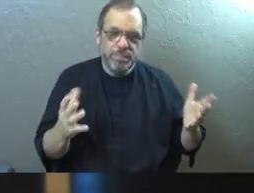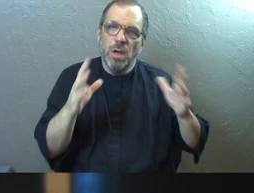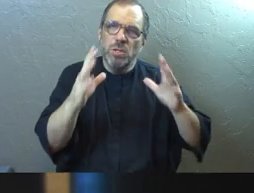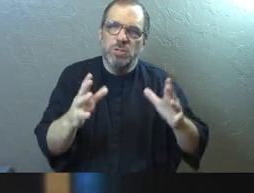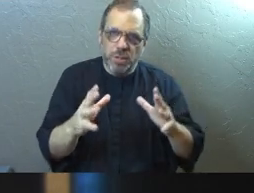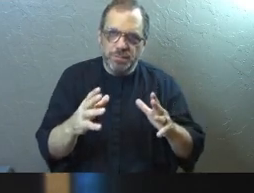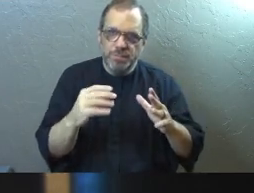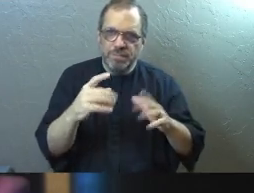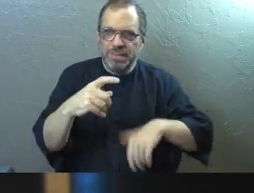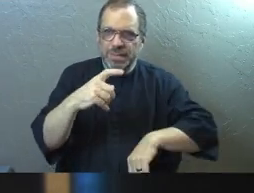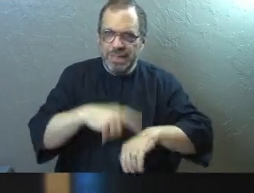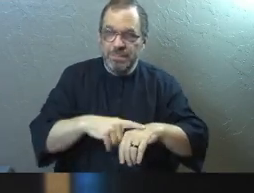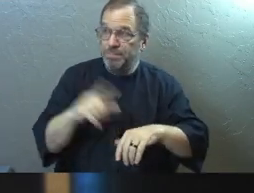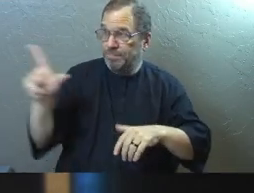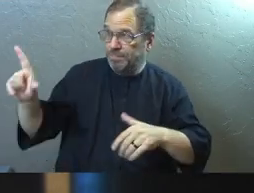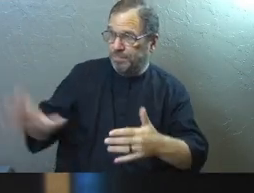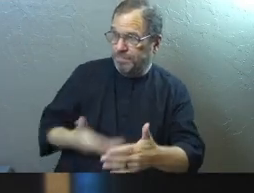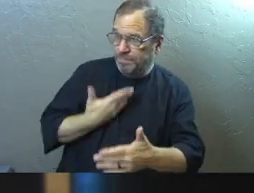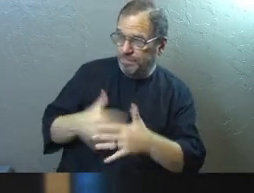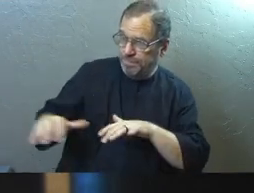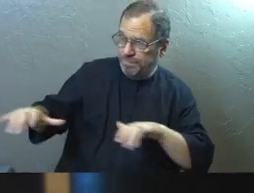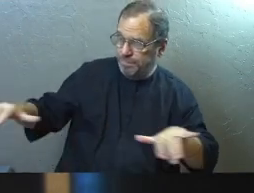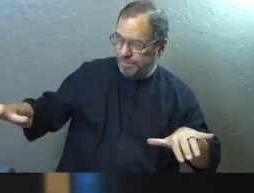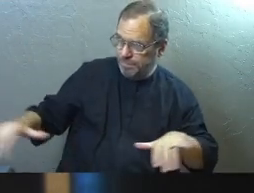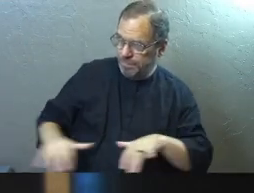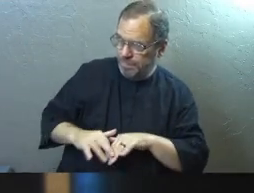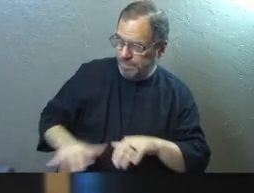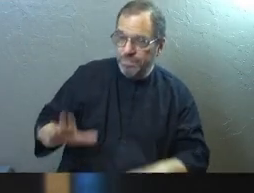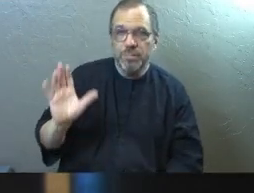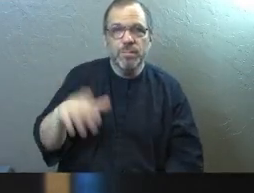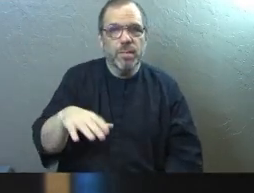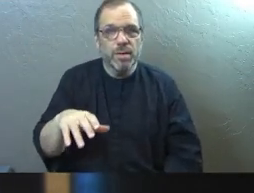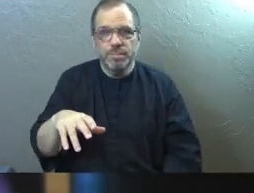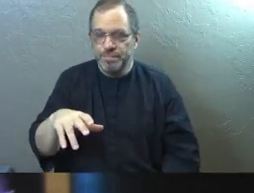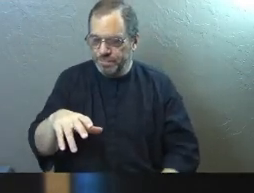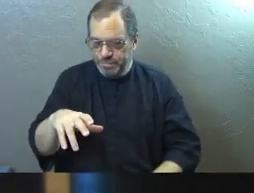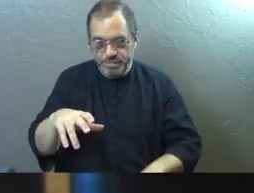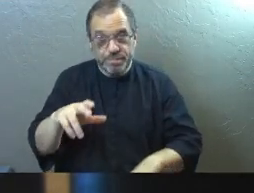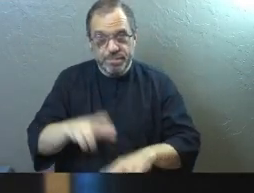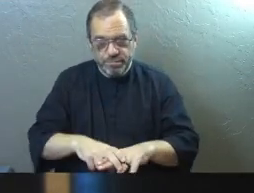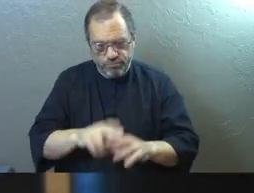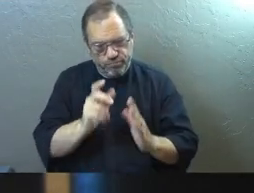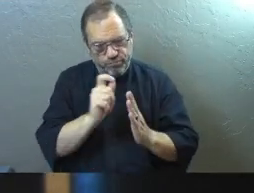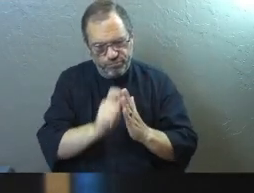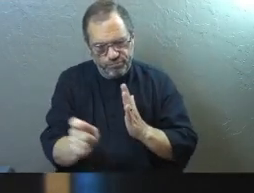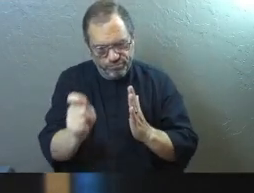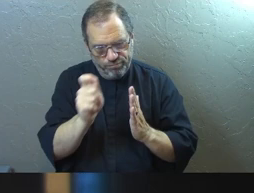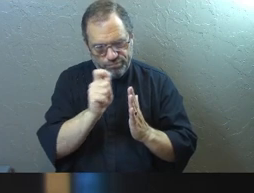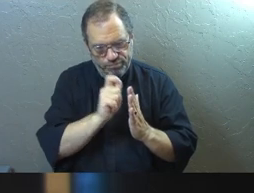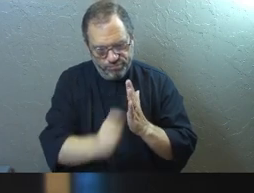And we're going to give you space and the music is going to continue to play. And you're just going to sit there in your seat and you're just going to write.